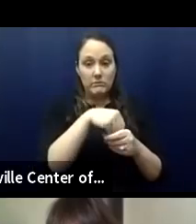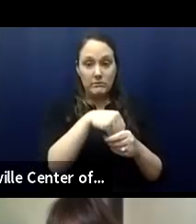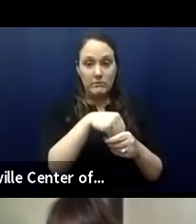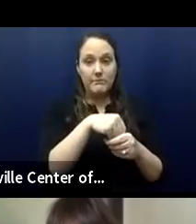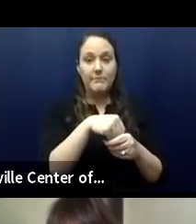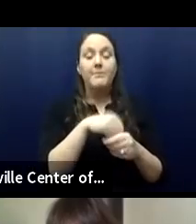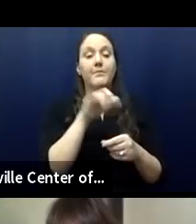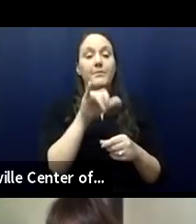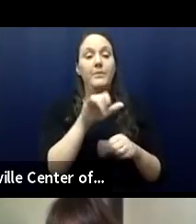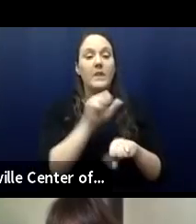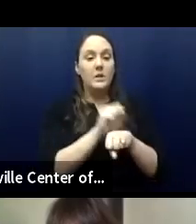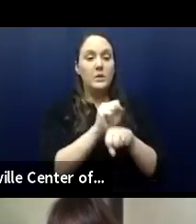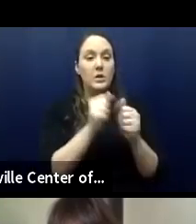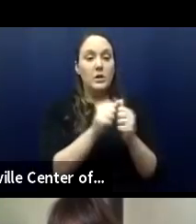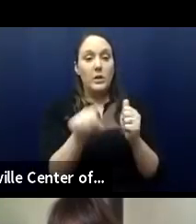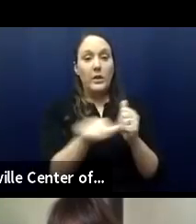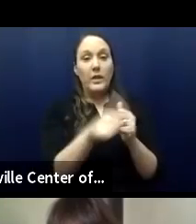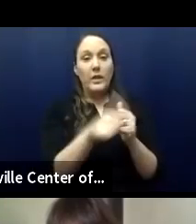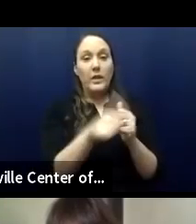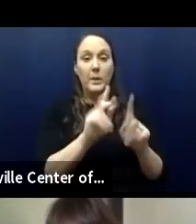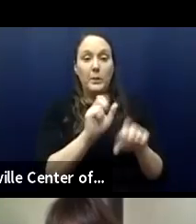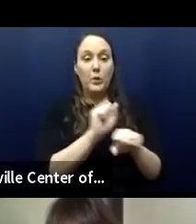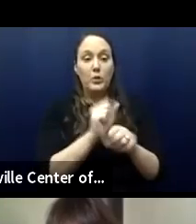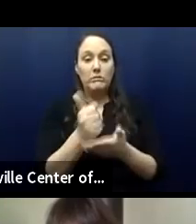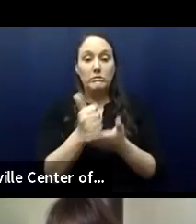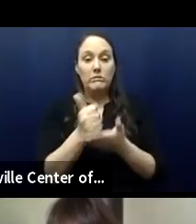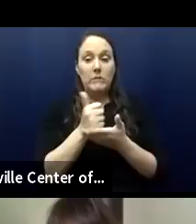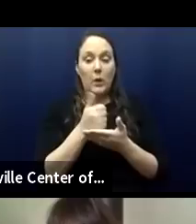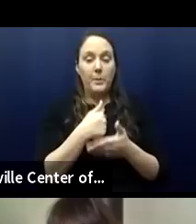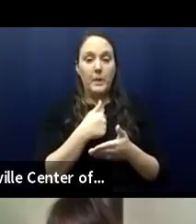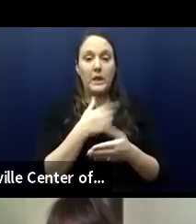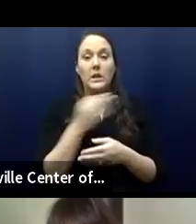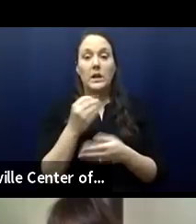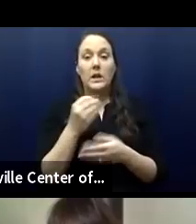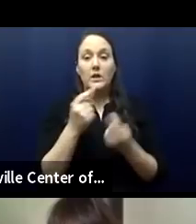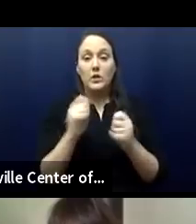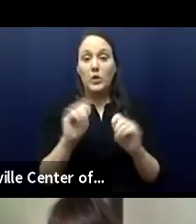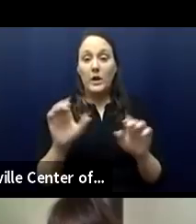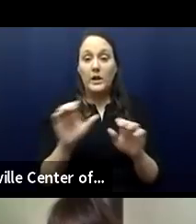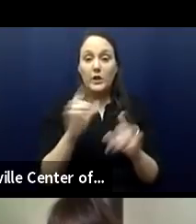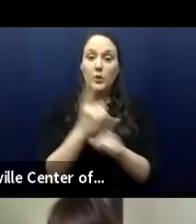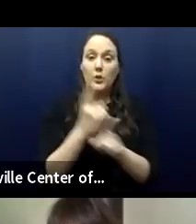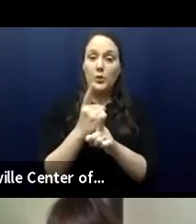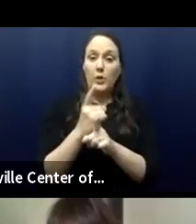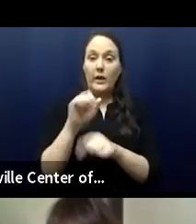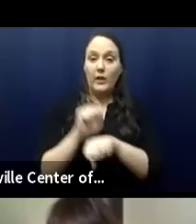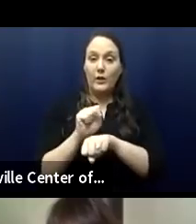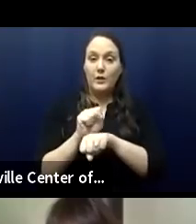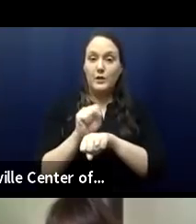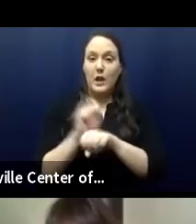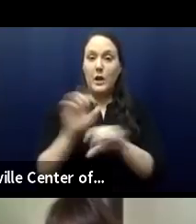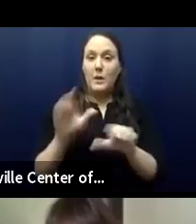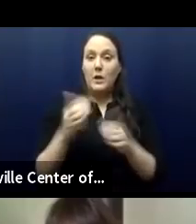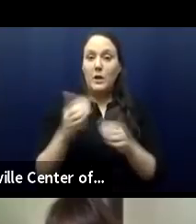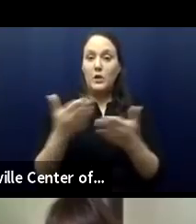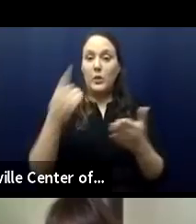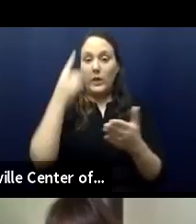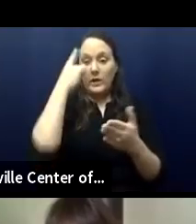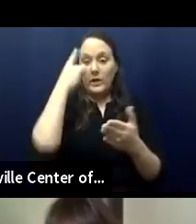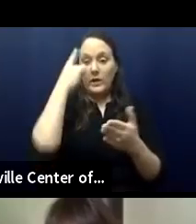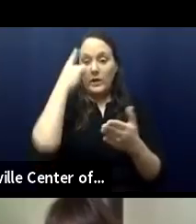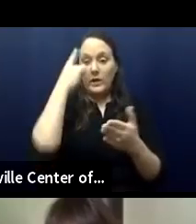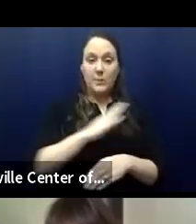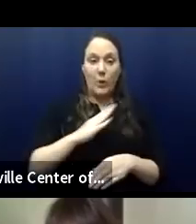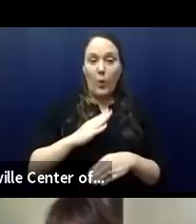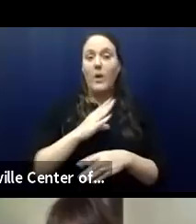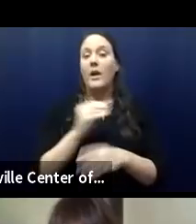with other people helping me and trying to do a regular job and help do things for this board and try to keep up with